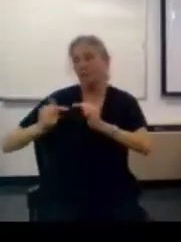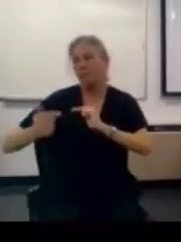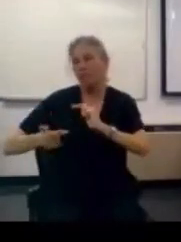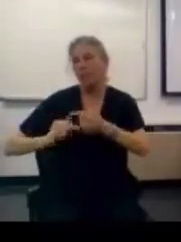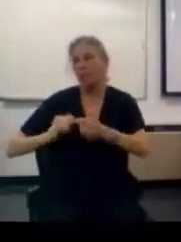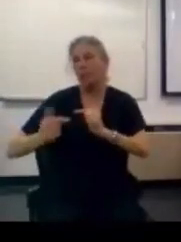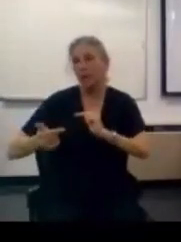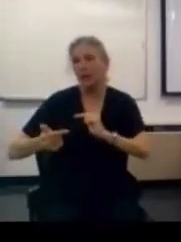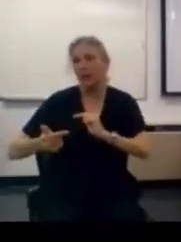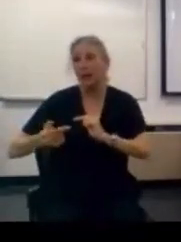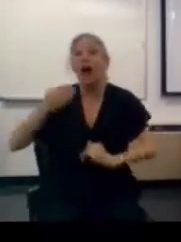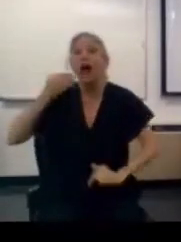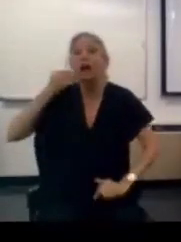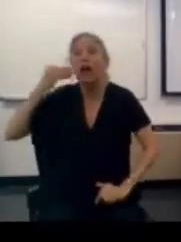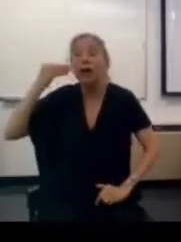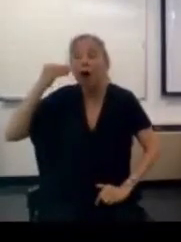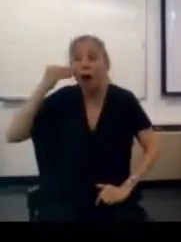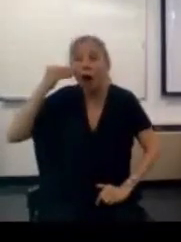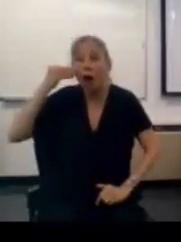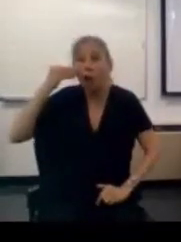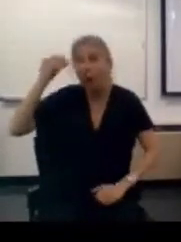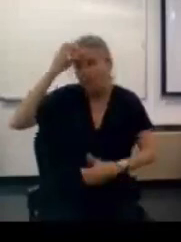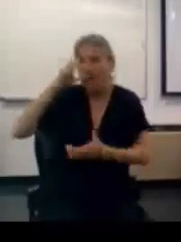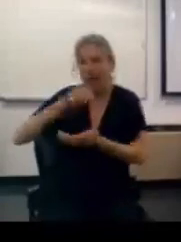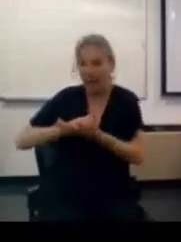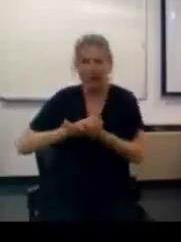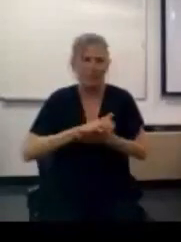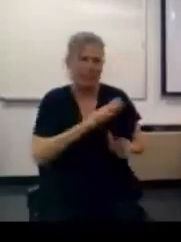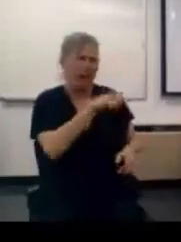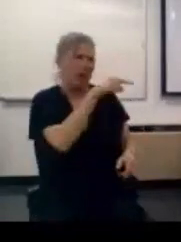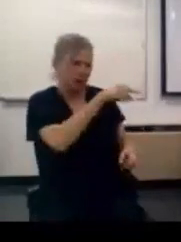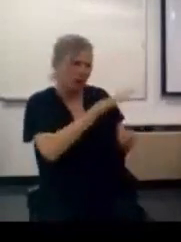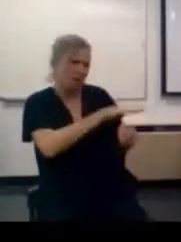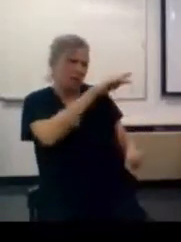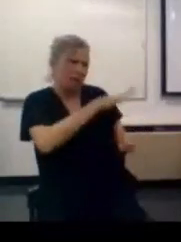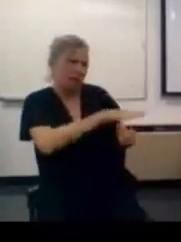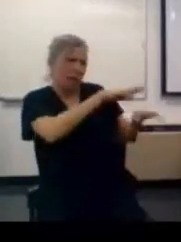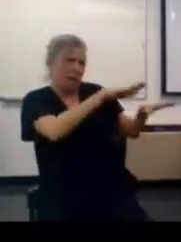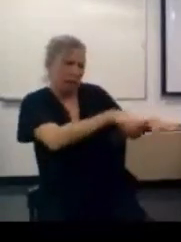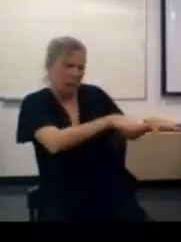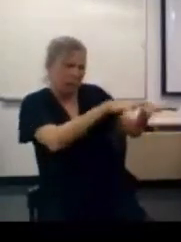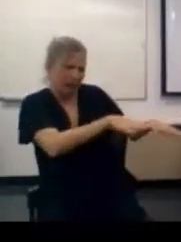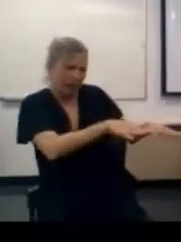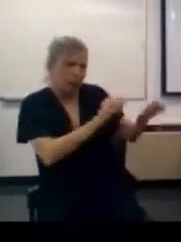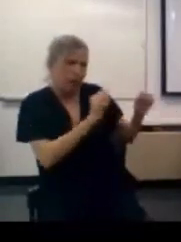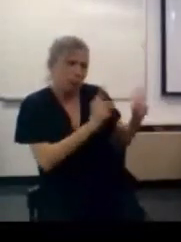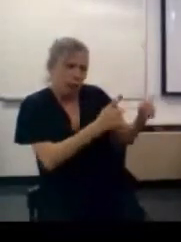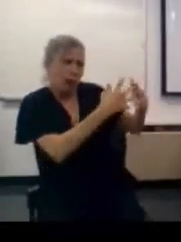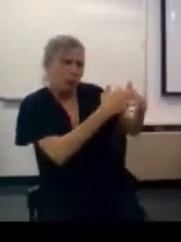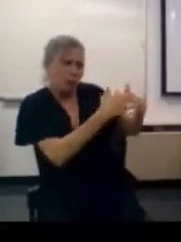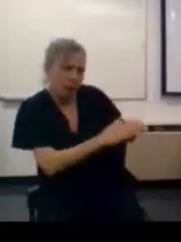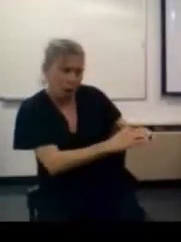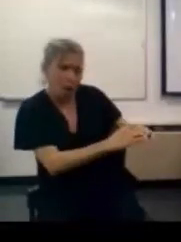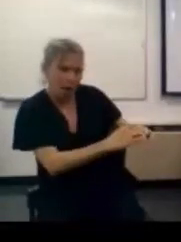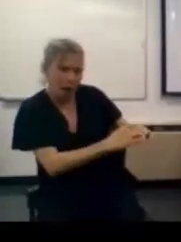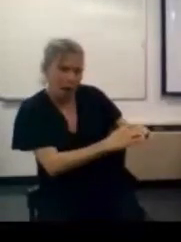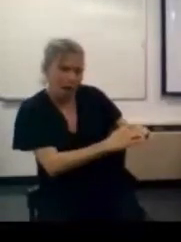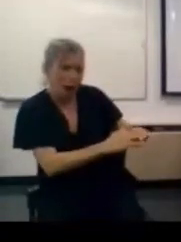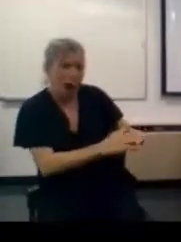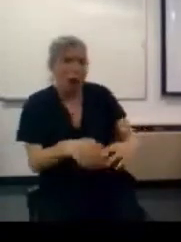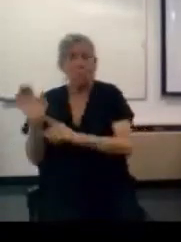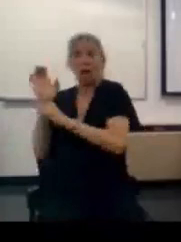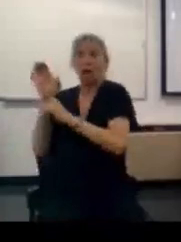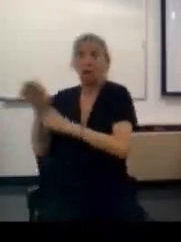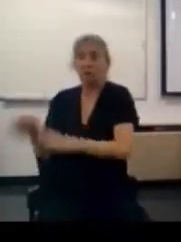So when I got home and I told my husband, I go, I think you went a little nuclear with that. Everything was